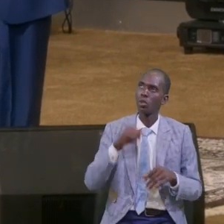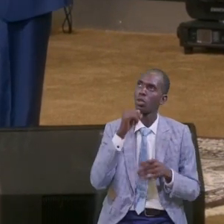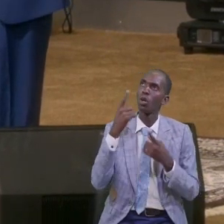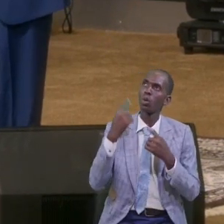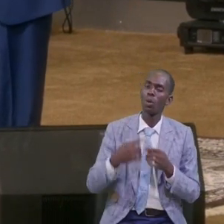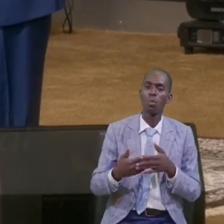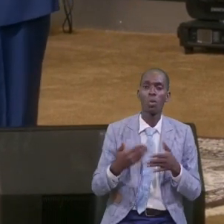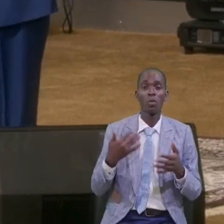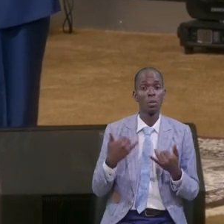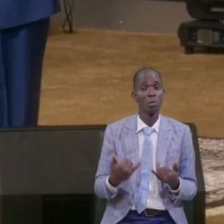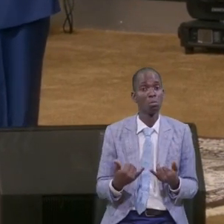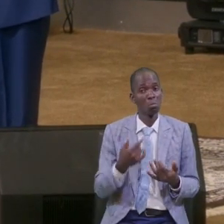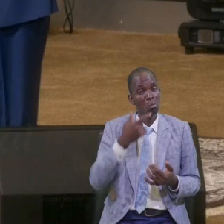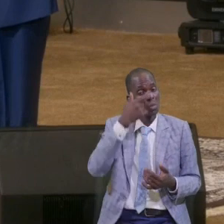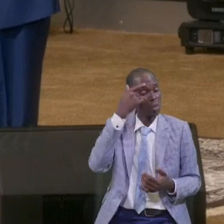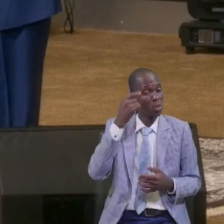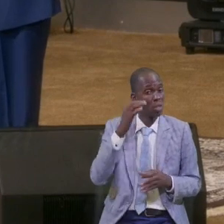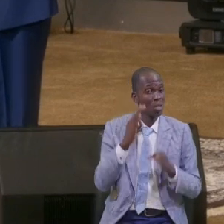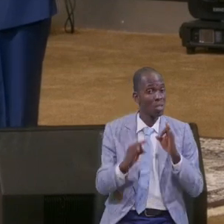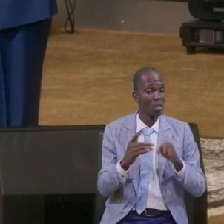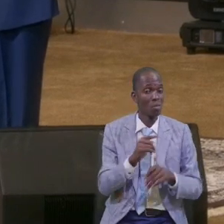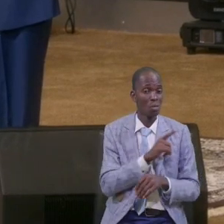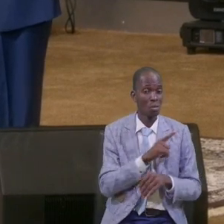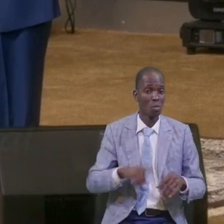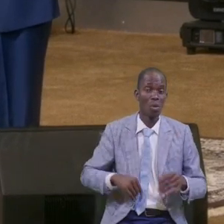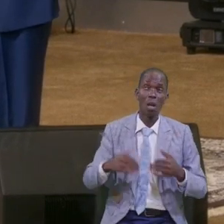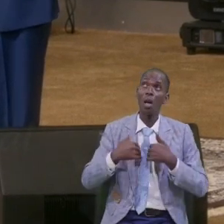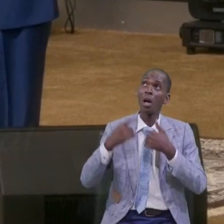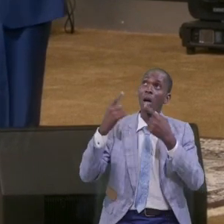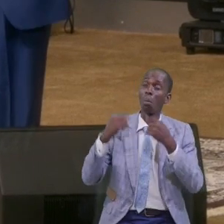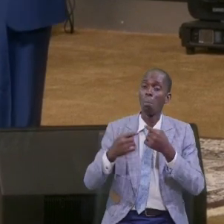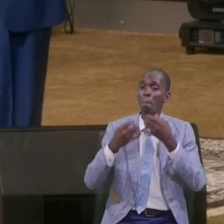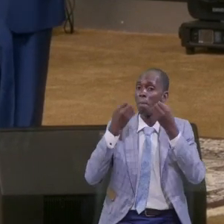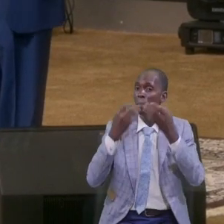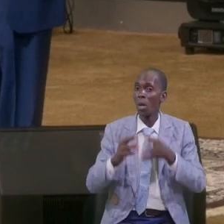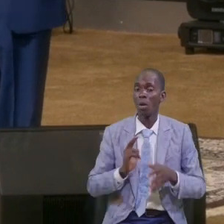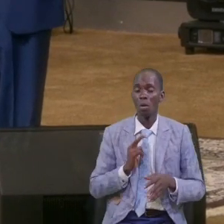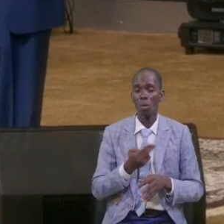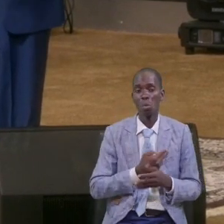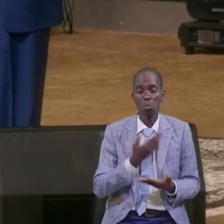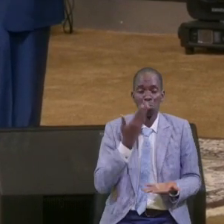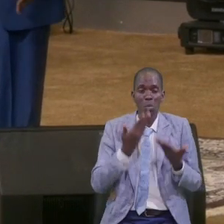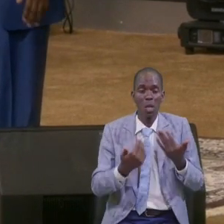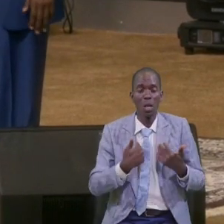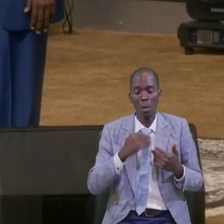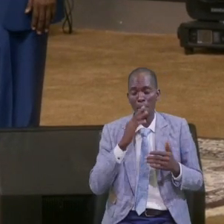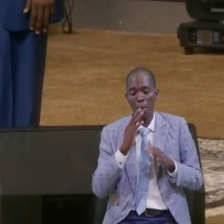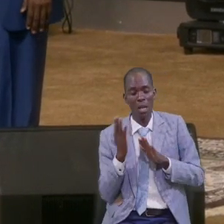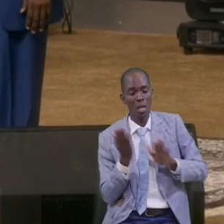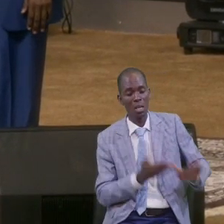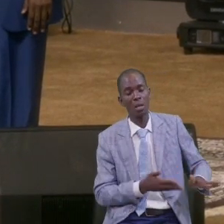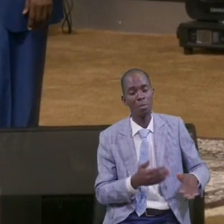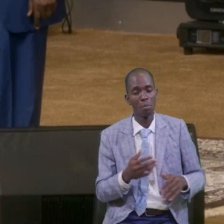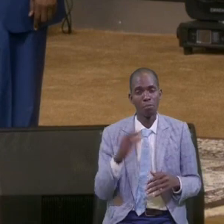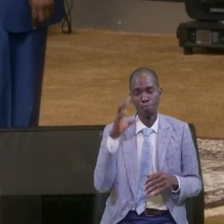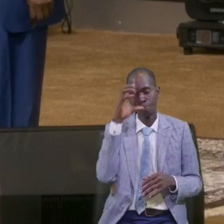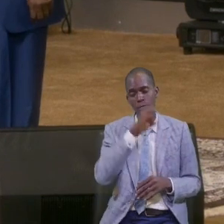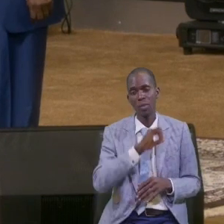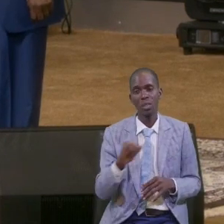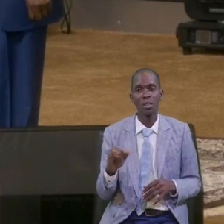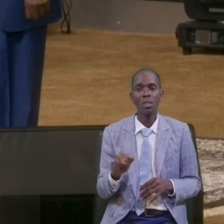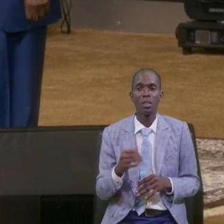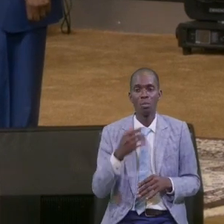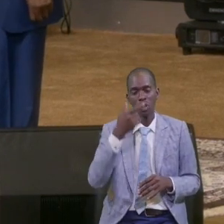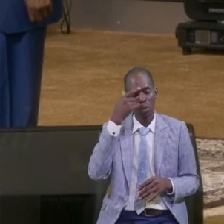now? Because if the Lord had come, many of us would have been left behind. If the standard of the word of